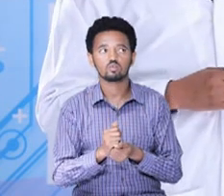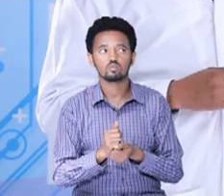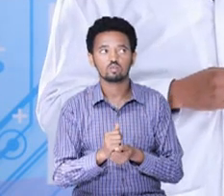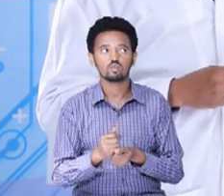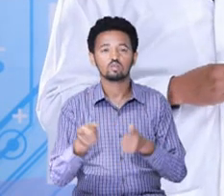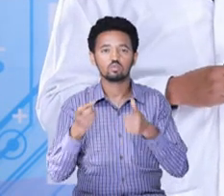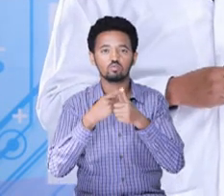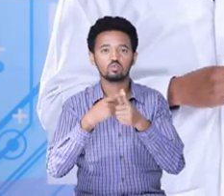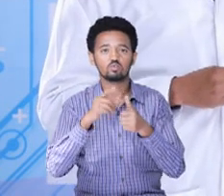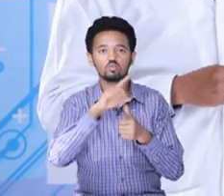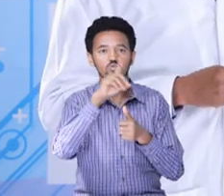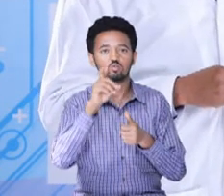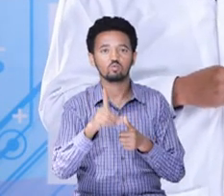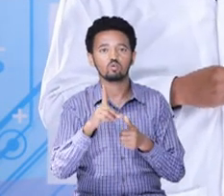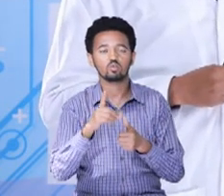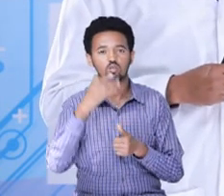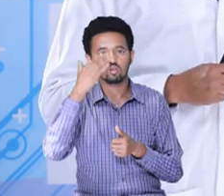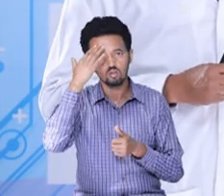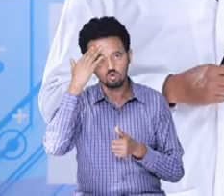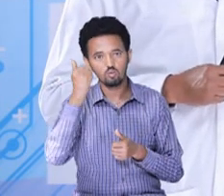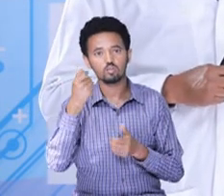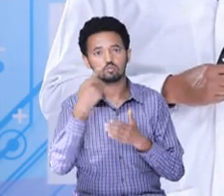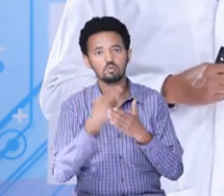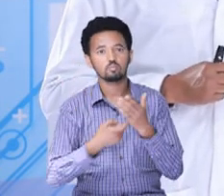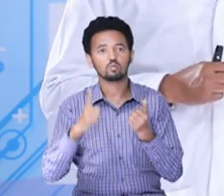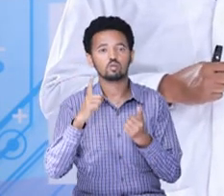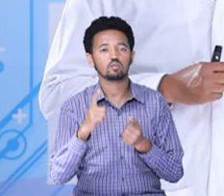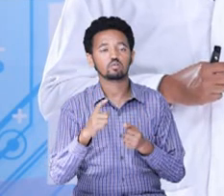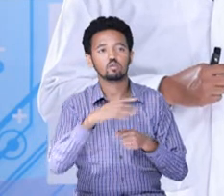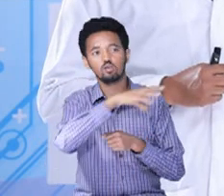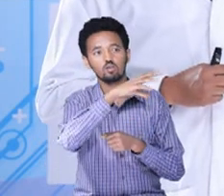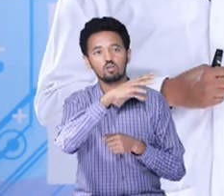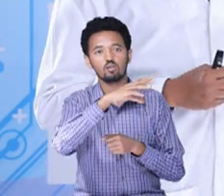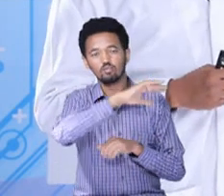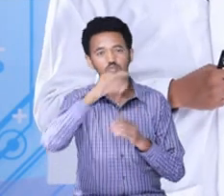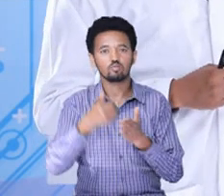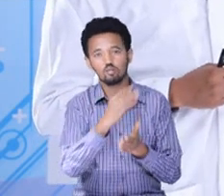The first question, what meant by Pan-Africanism?